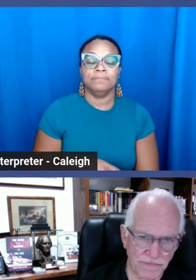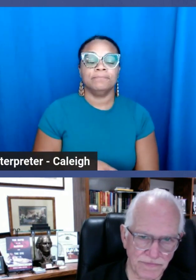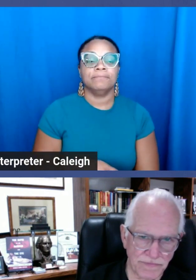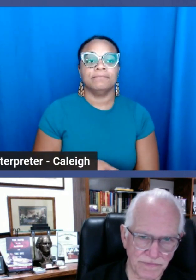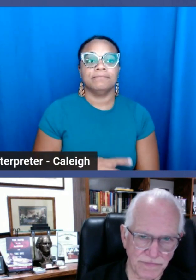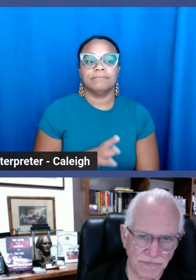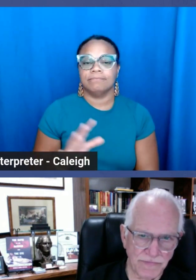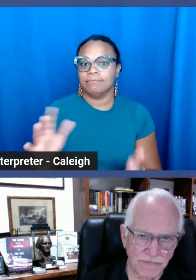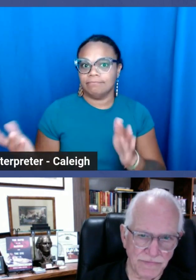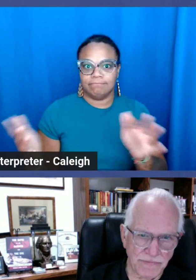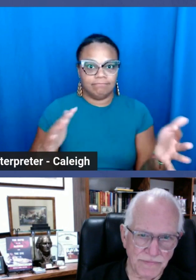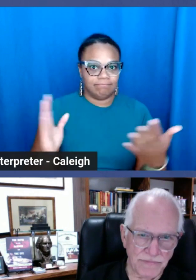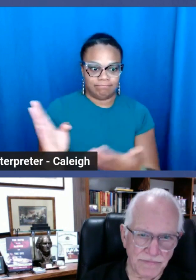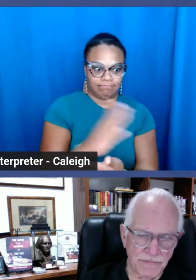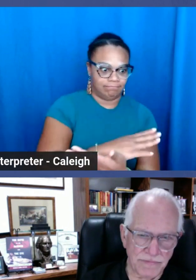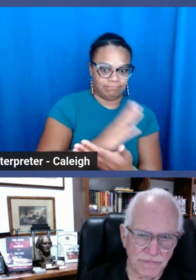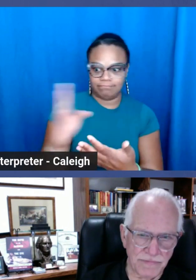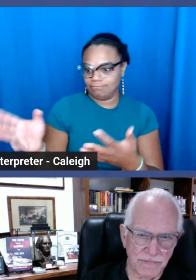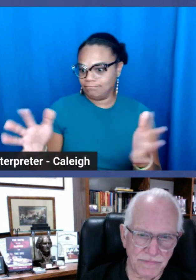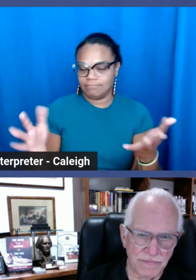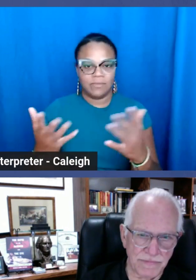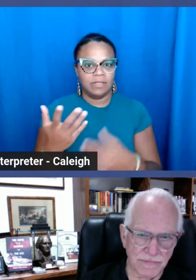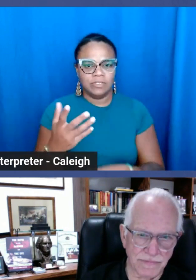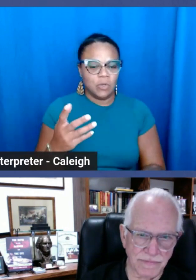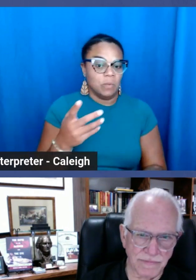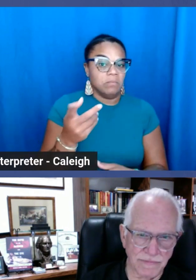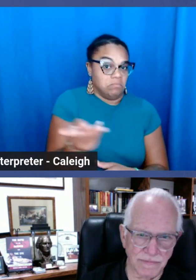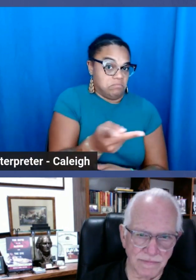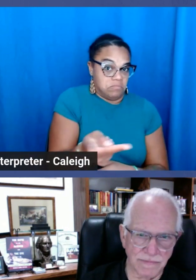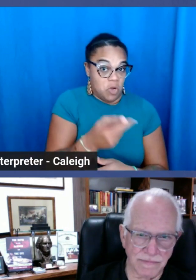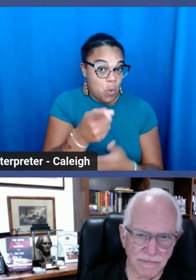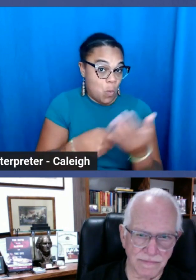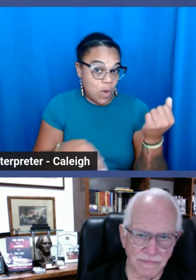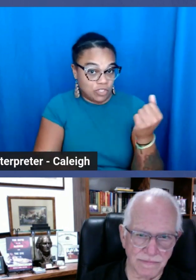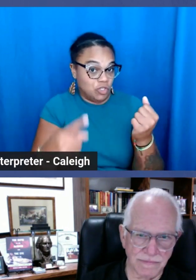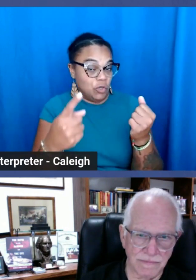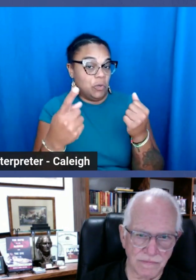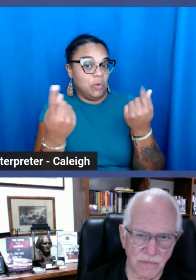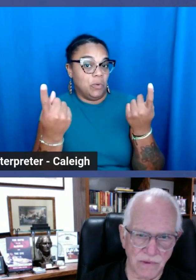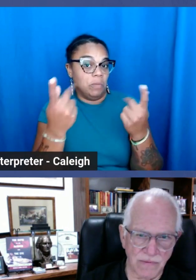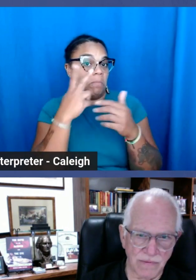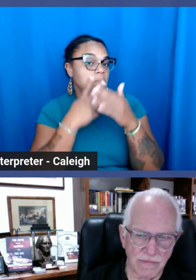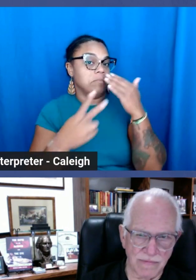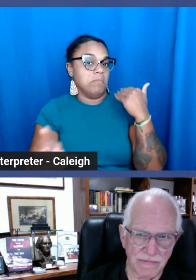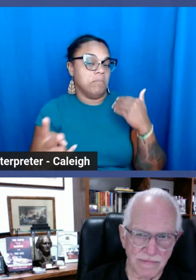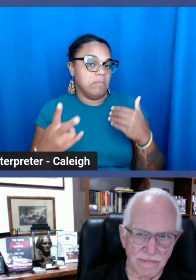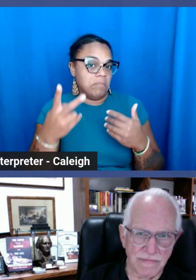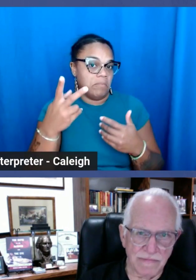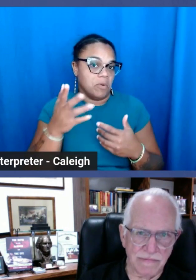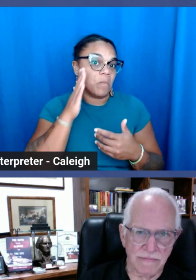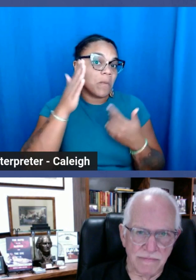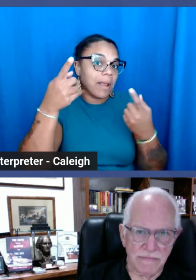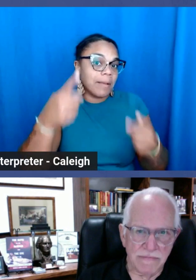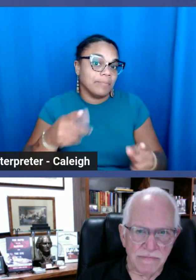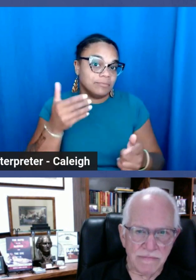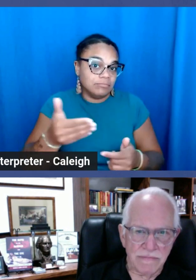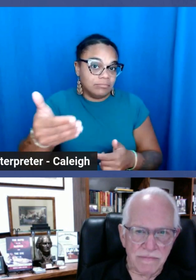two see this going, and what do you think